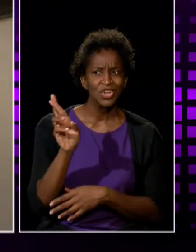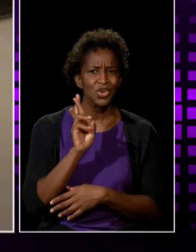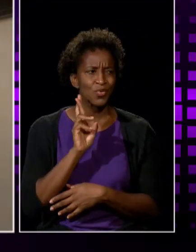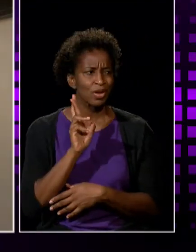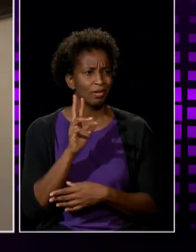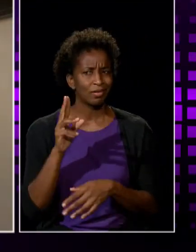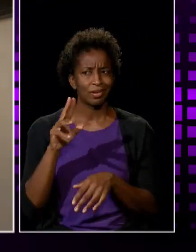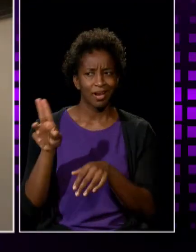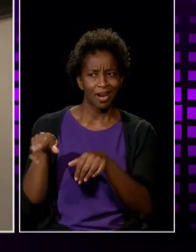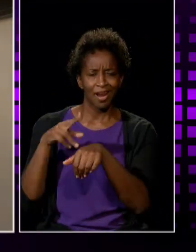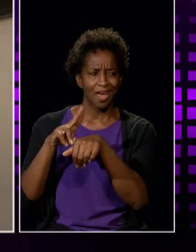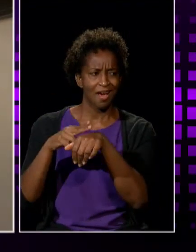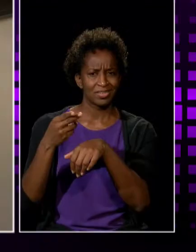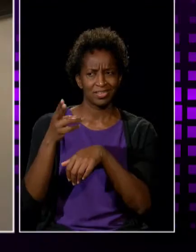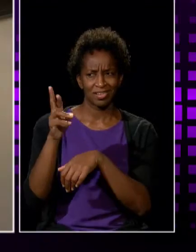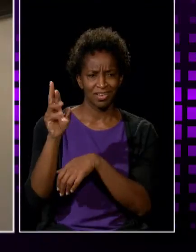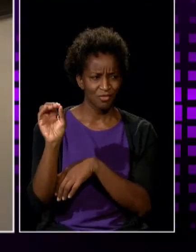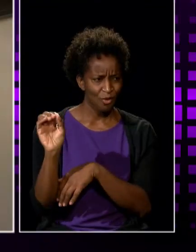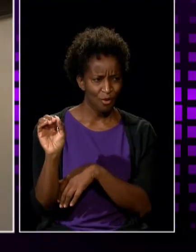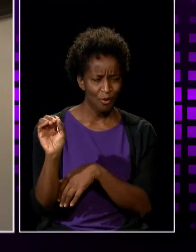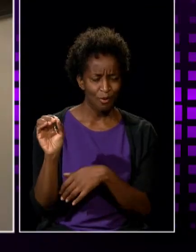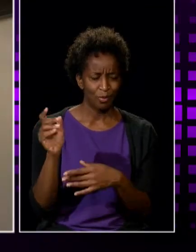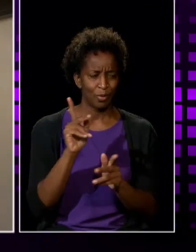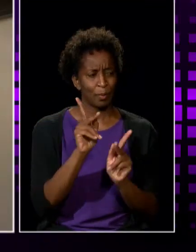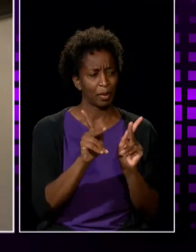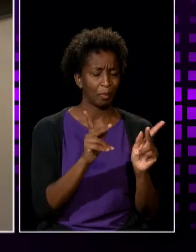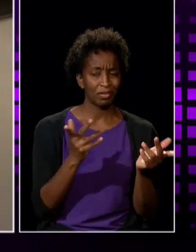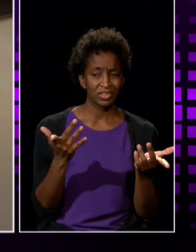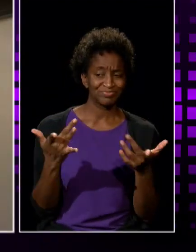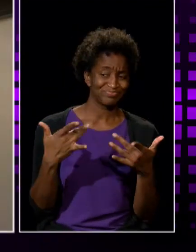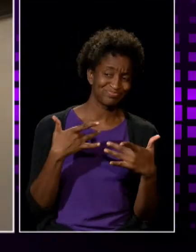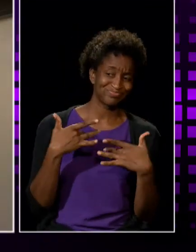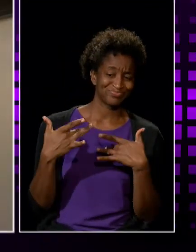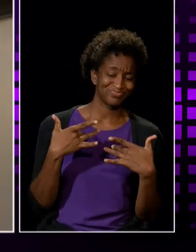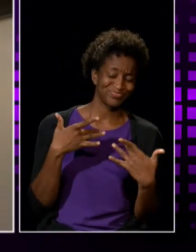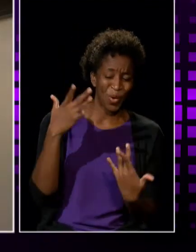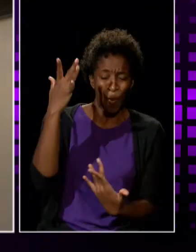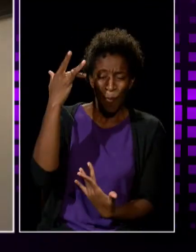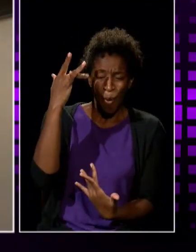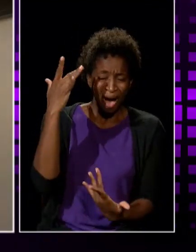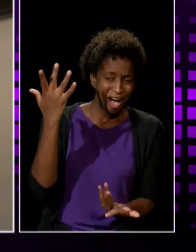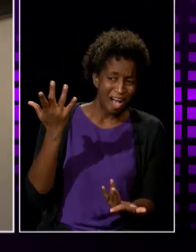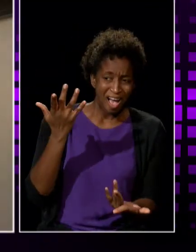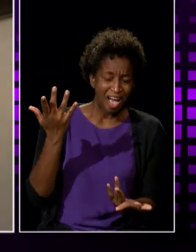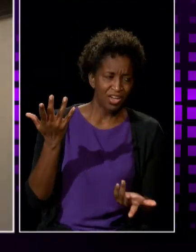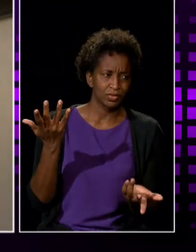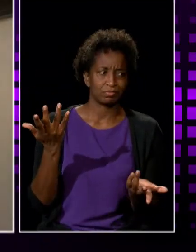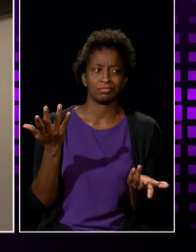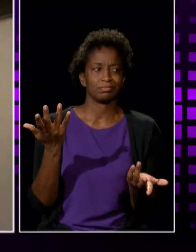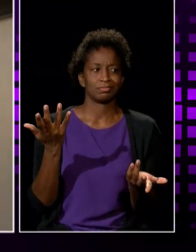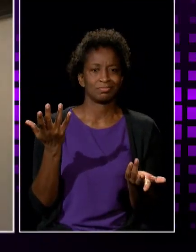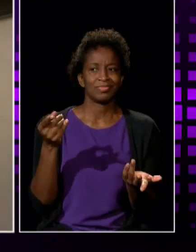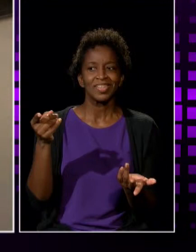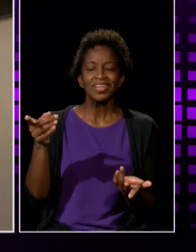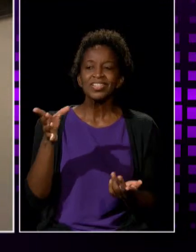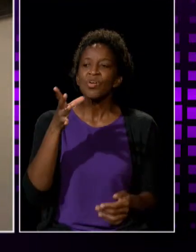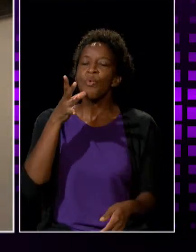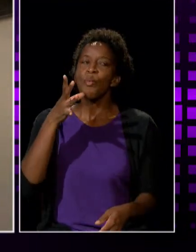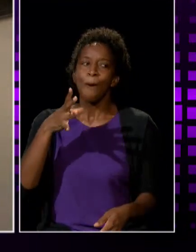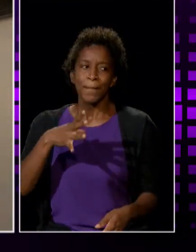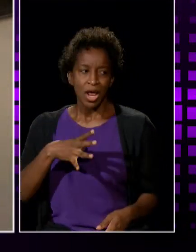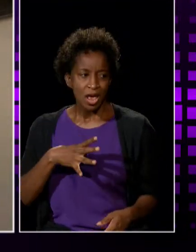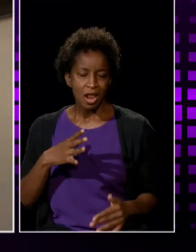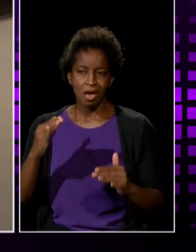national hero. I mean, like, she's one of the greatest female icons to ever exist, not Barbadian, in the